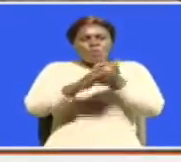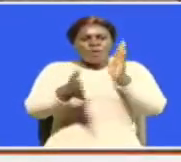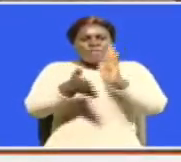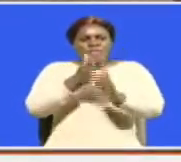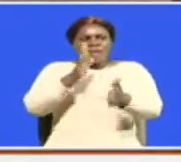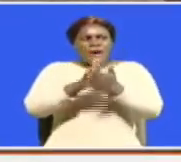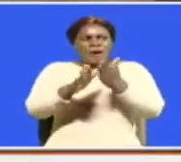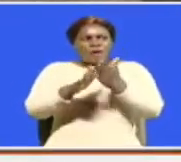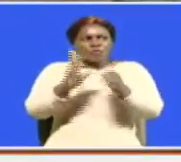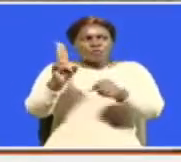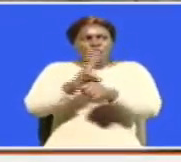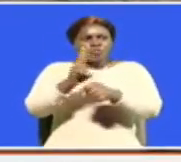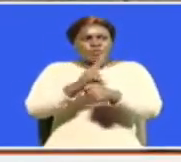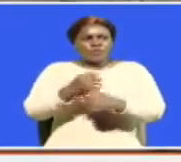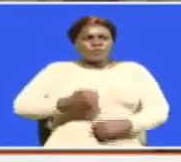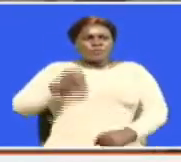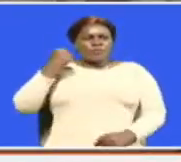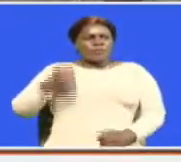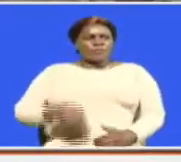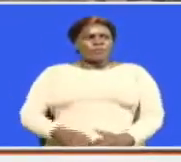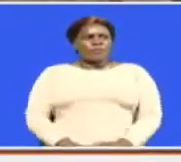a lethal weapon.